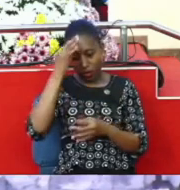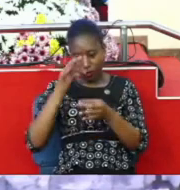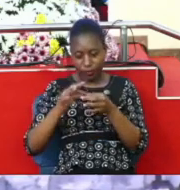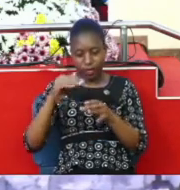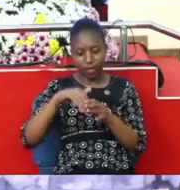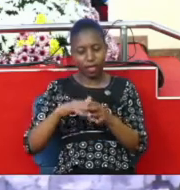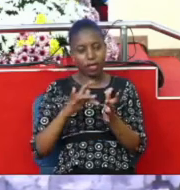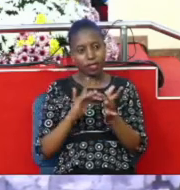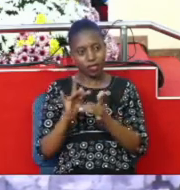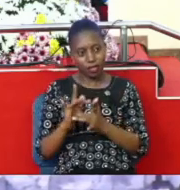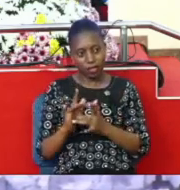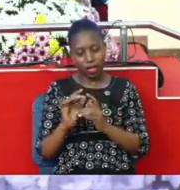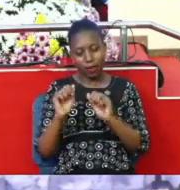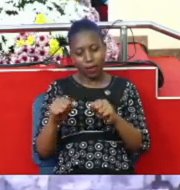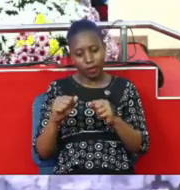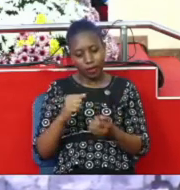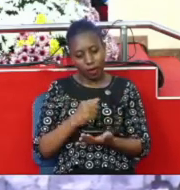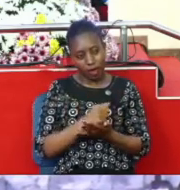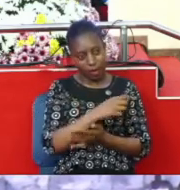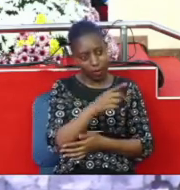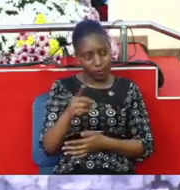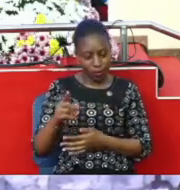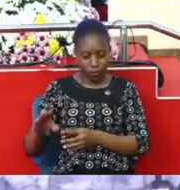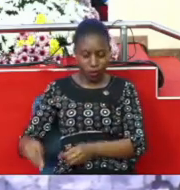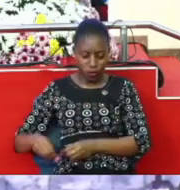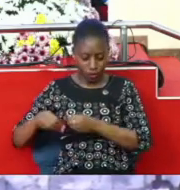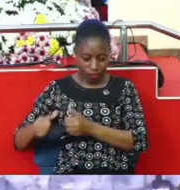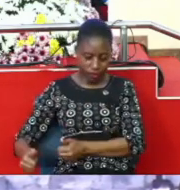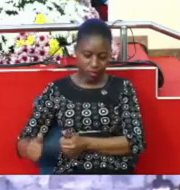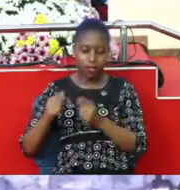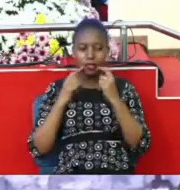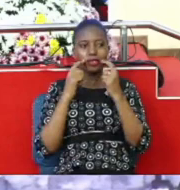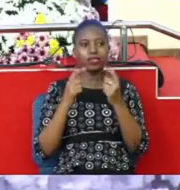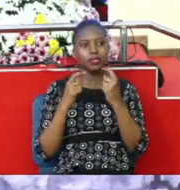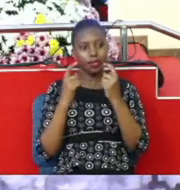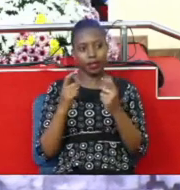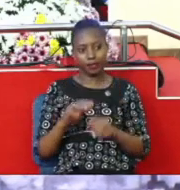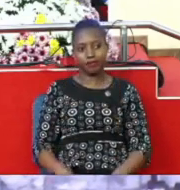can help us overcome sin. Romans